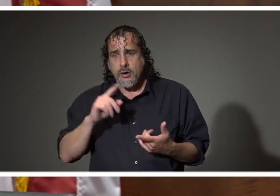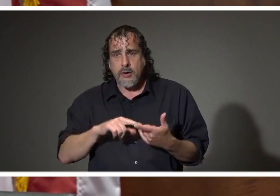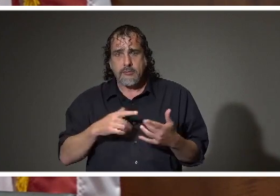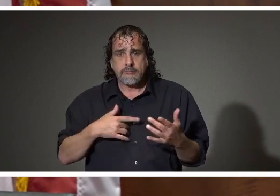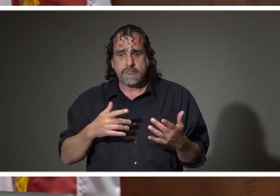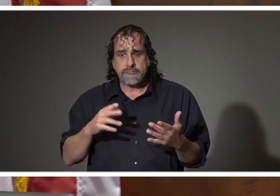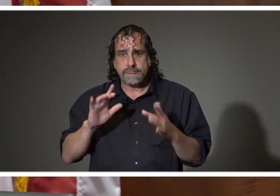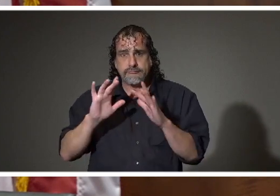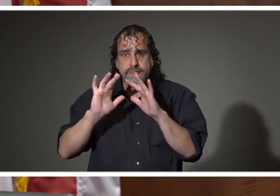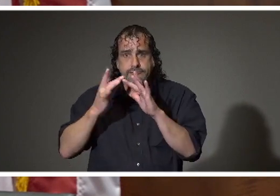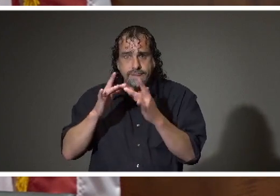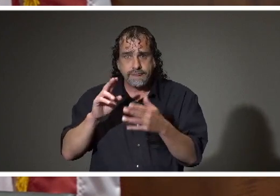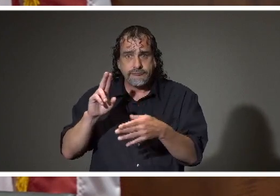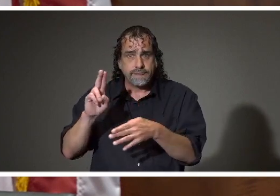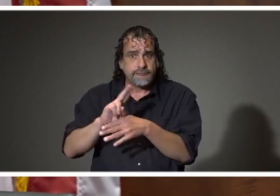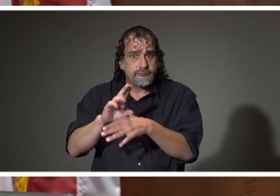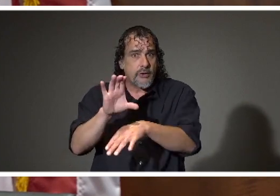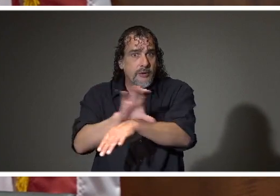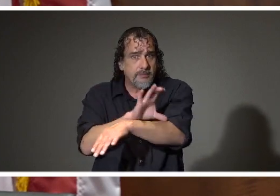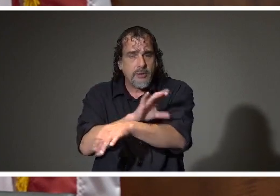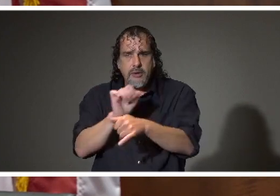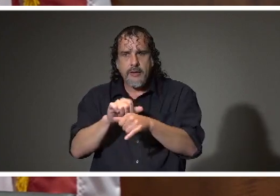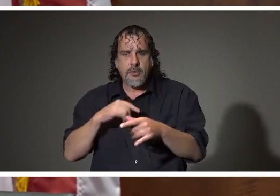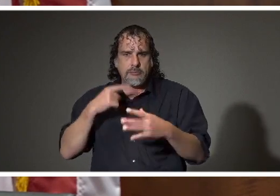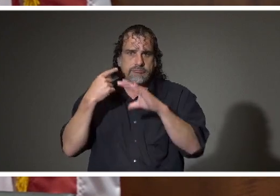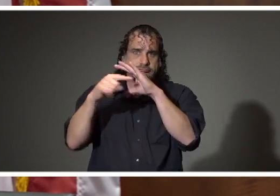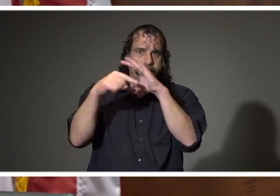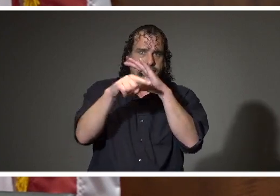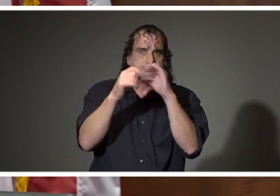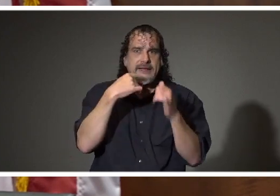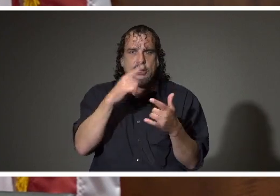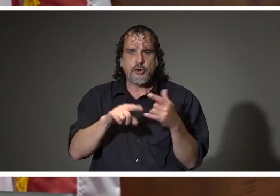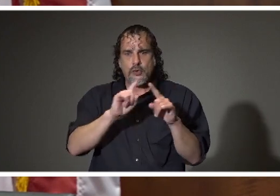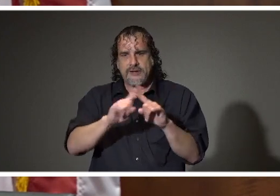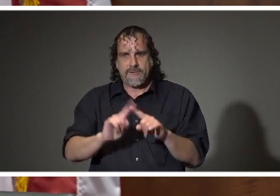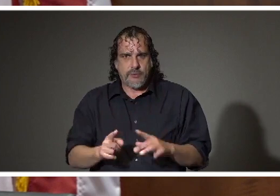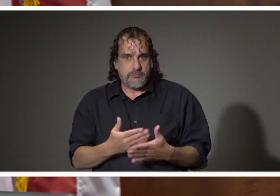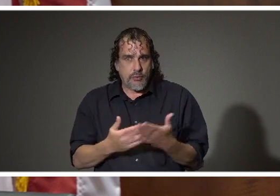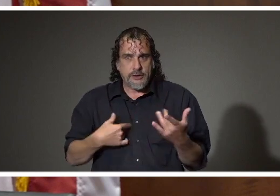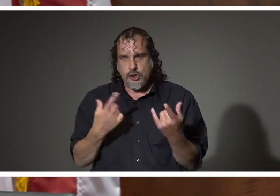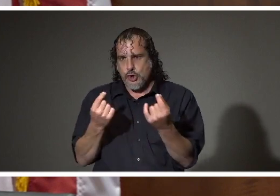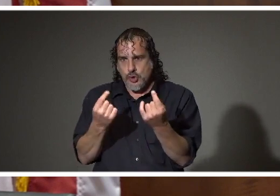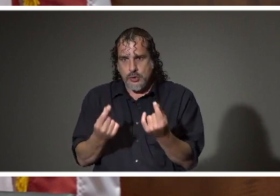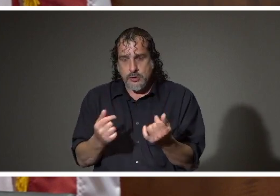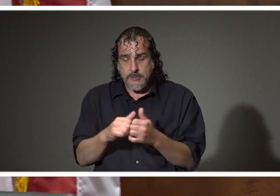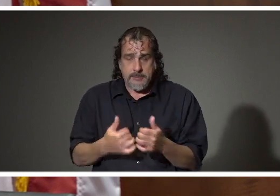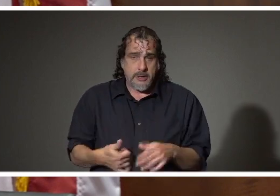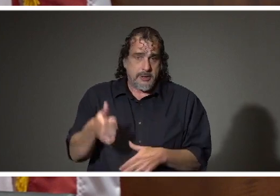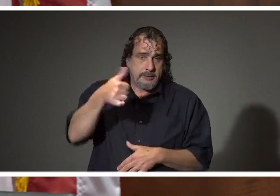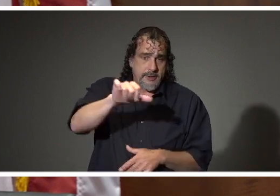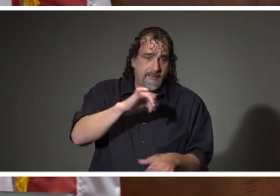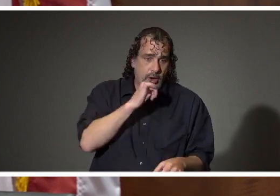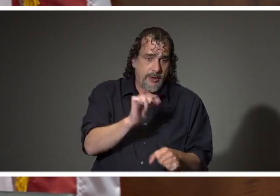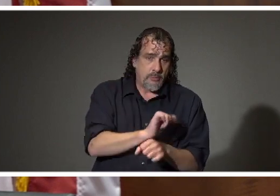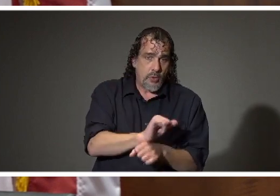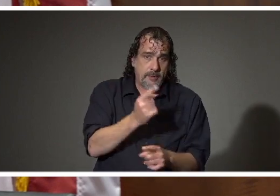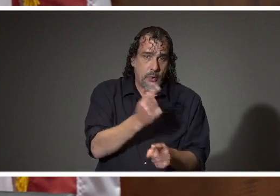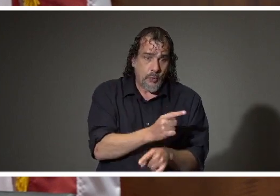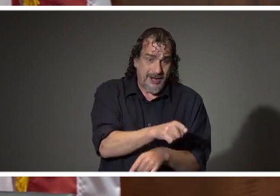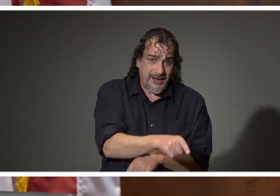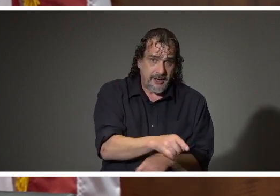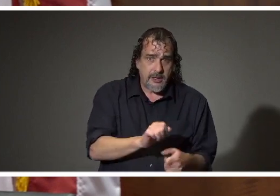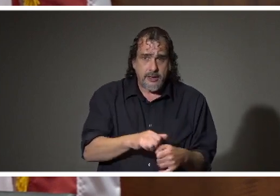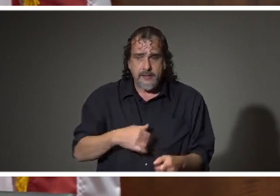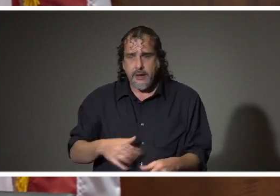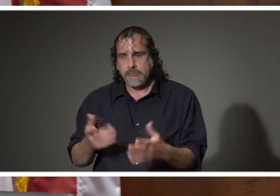your username and password for your account that tells you different things. So there will be a denial for unemployment and then